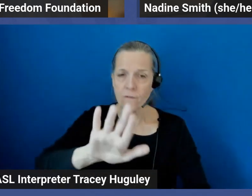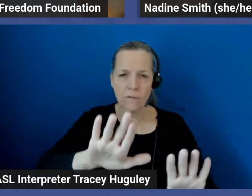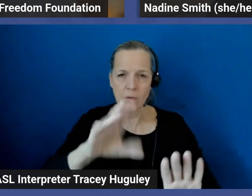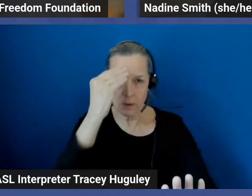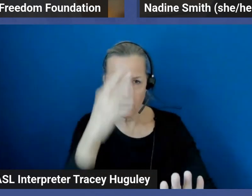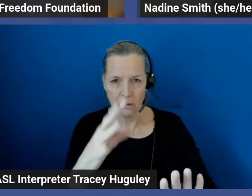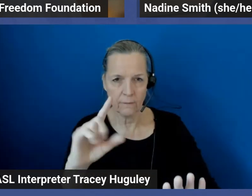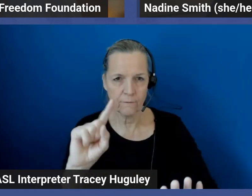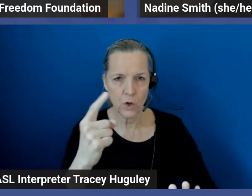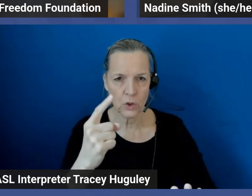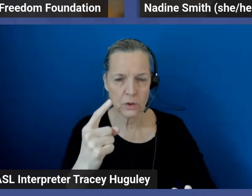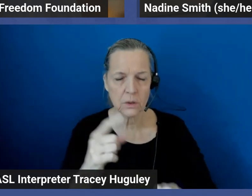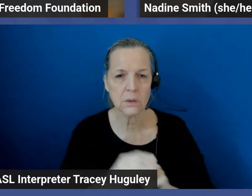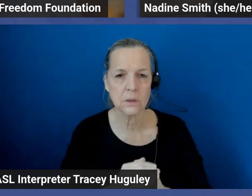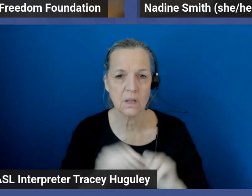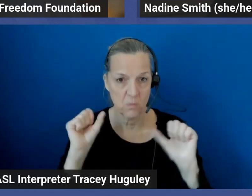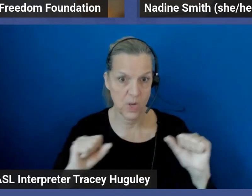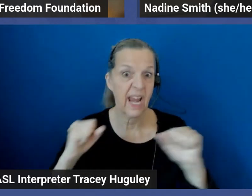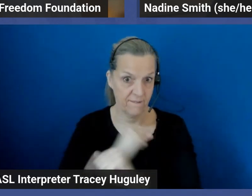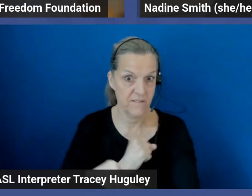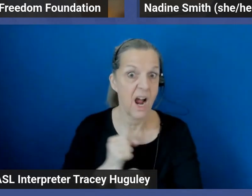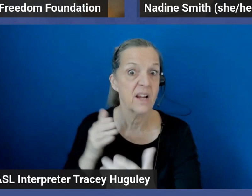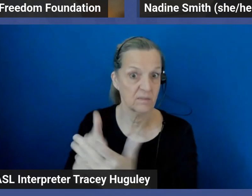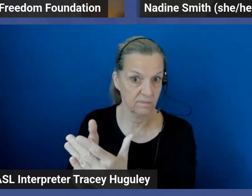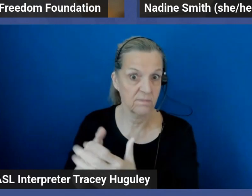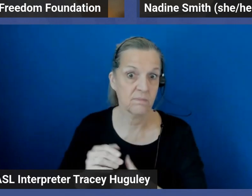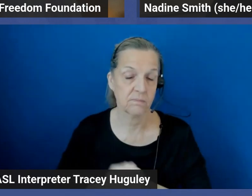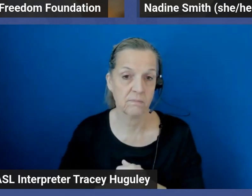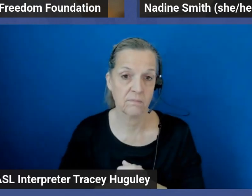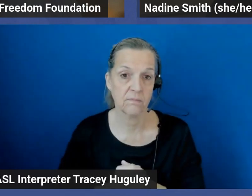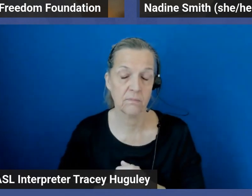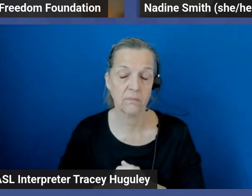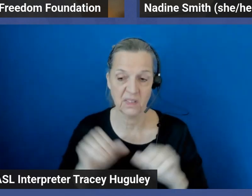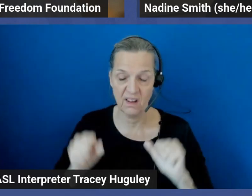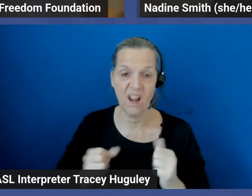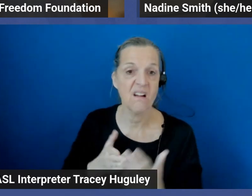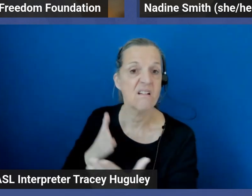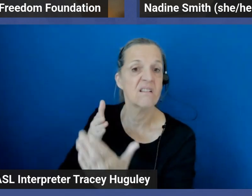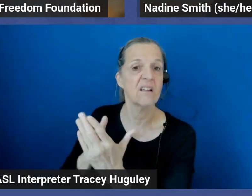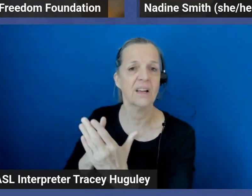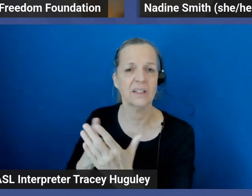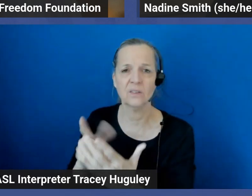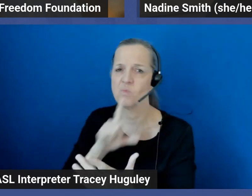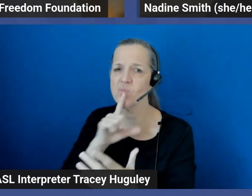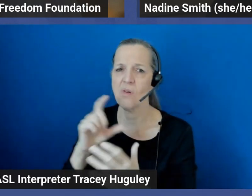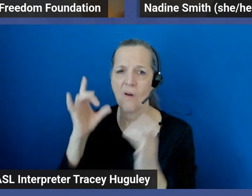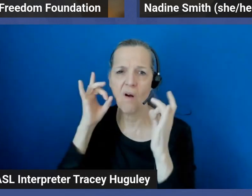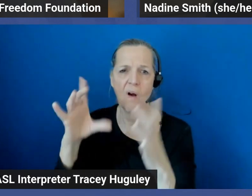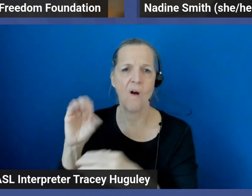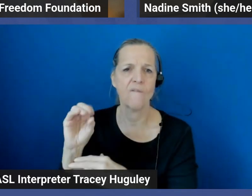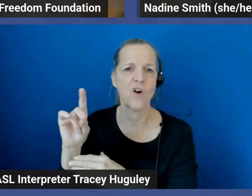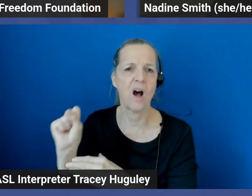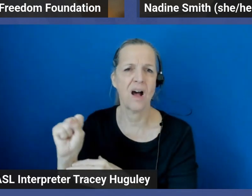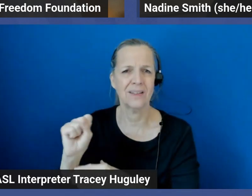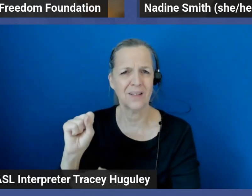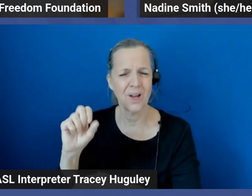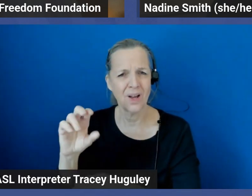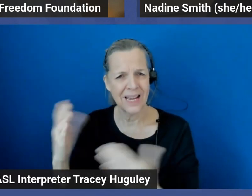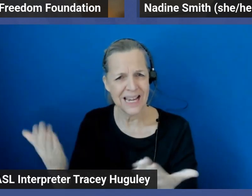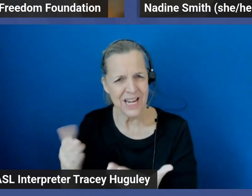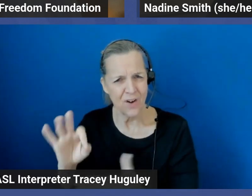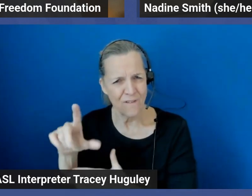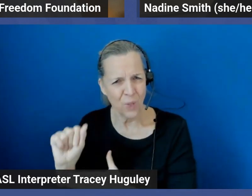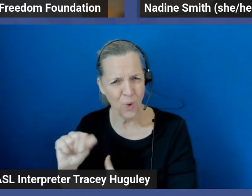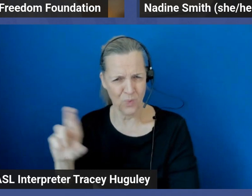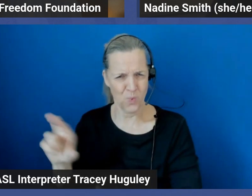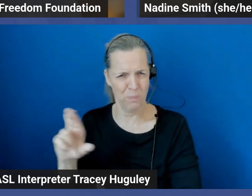know that we can fight back, even against incredible odds. Here in Florida, the Republicans have a